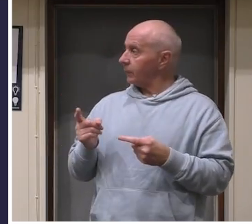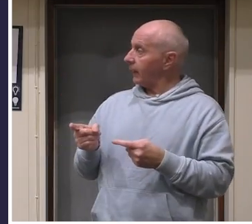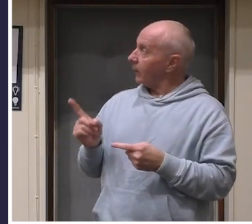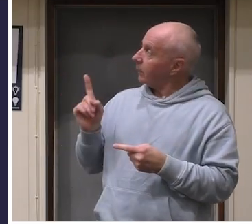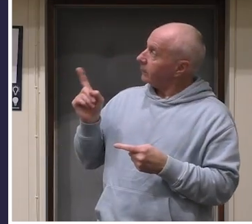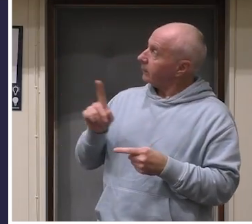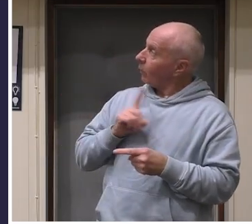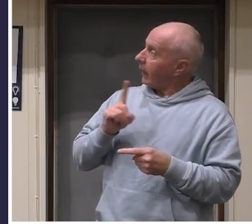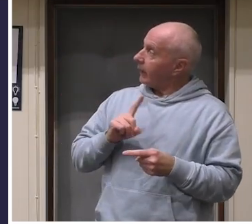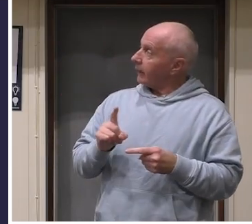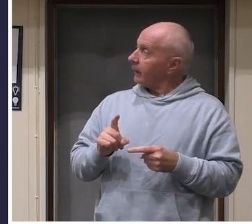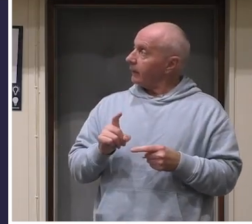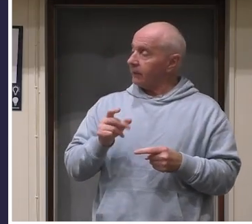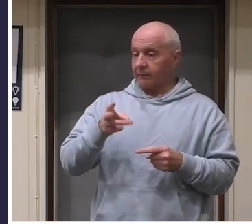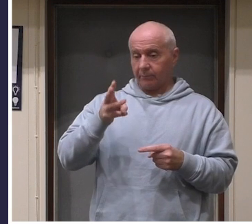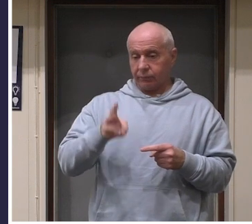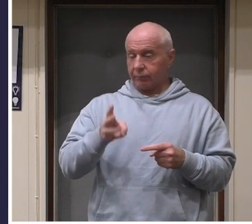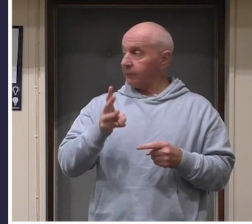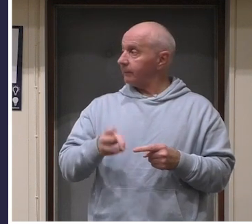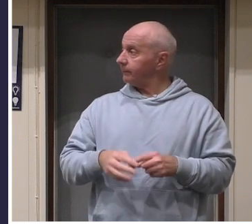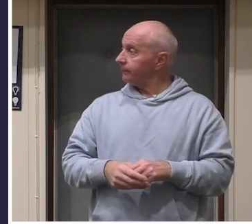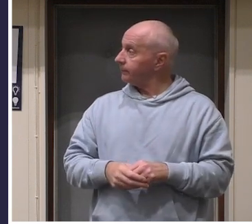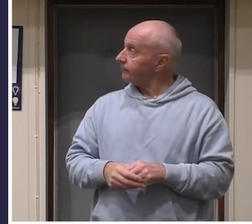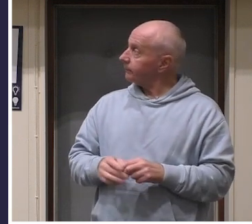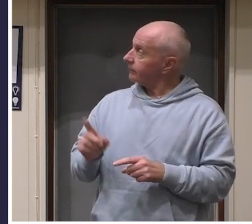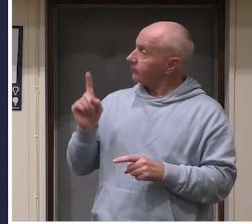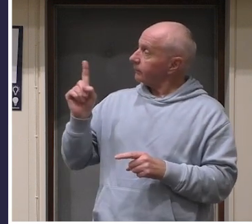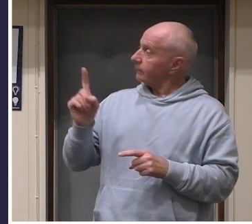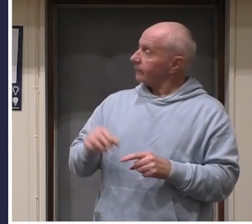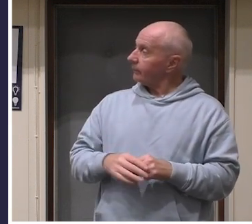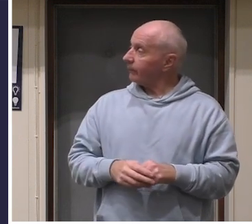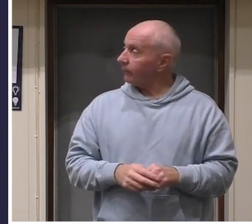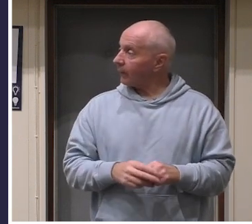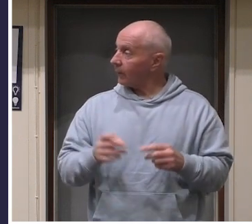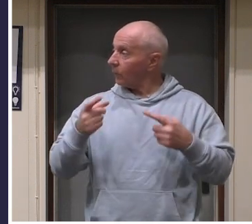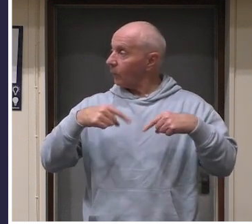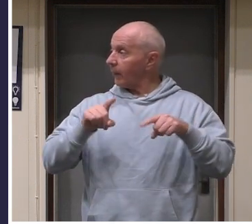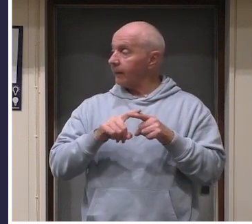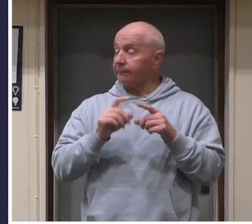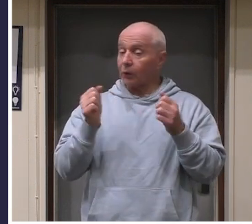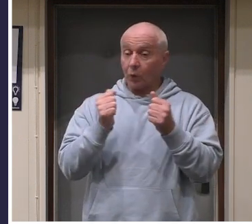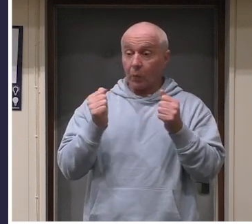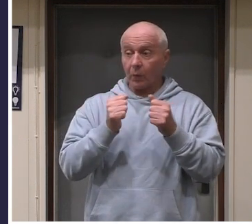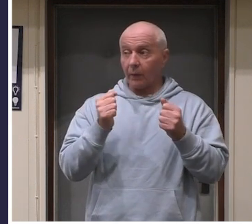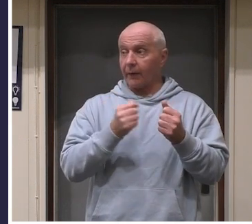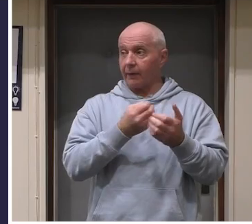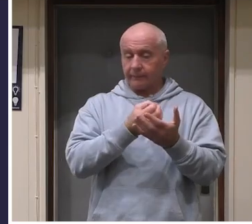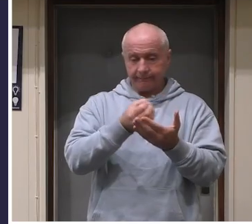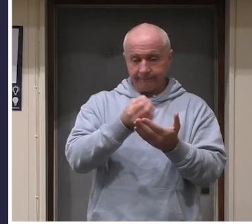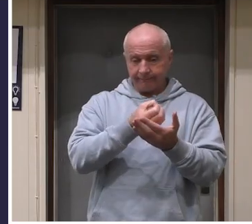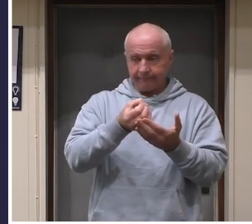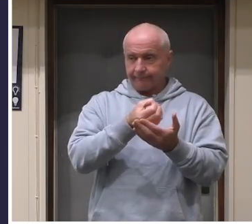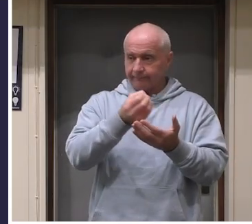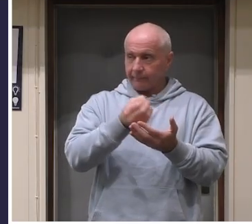in a second why I've done that. We were talking about the source. So what have we done? We've managed to cool the motion of the particle, of